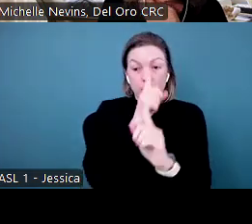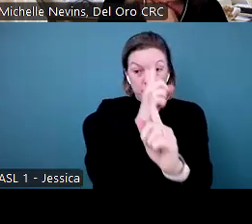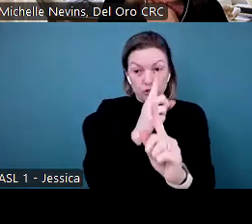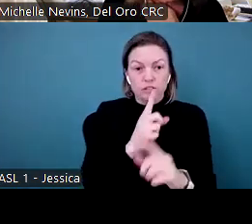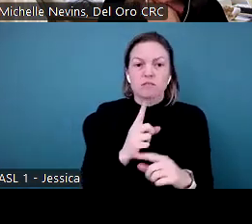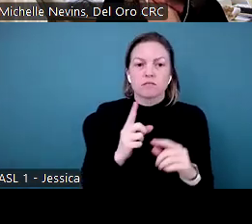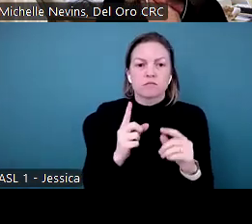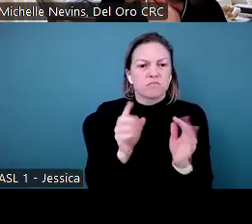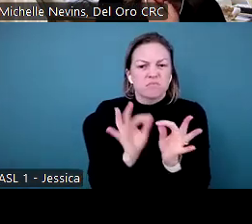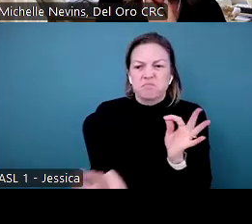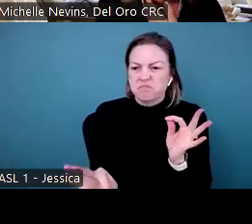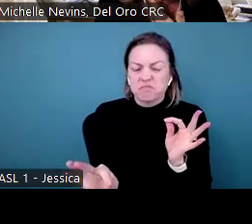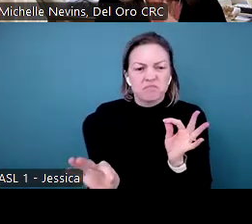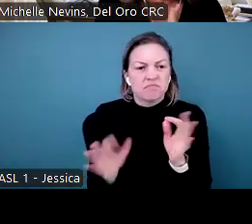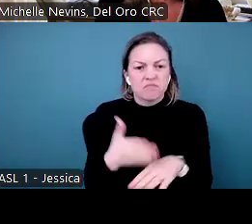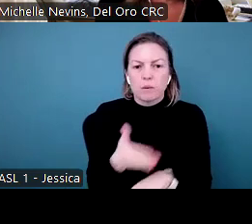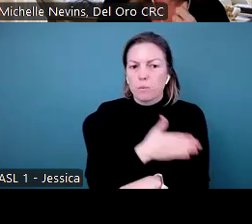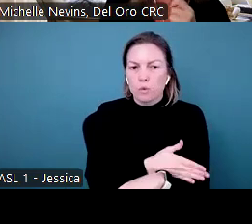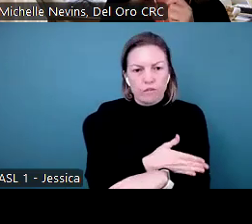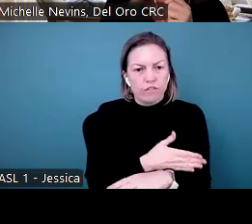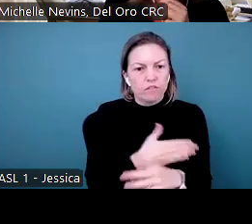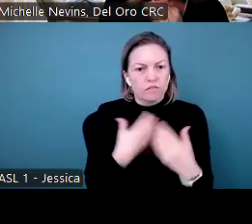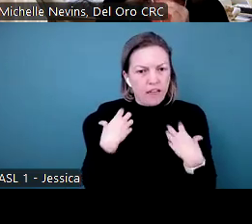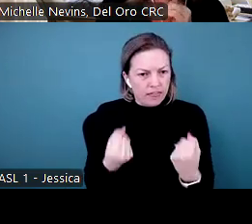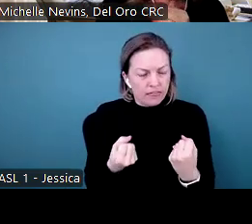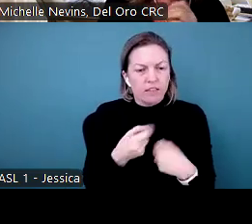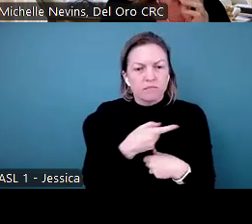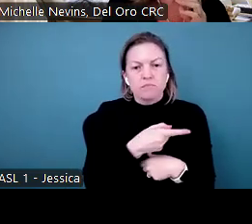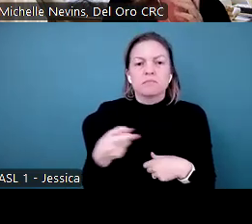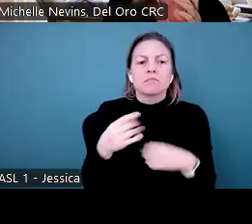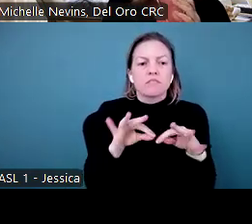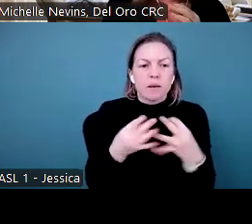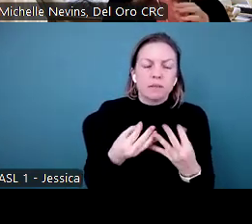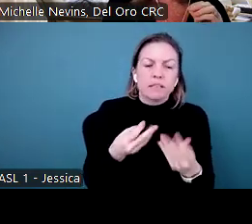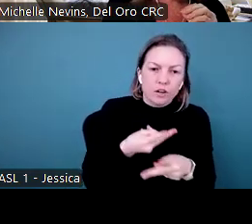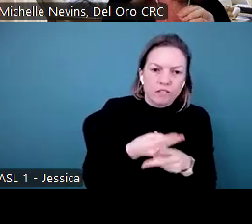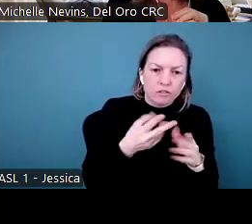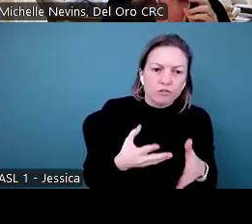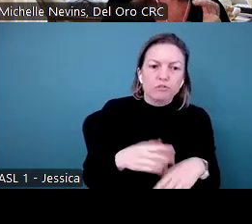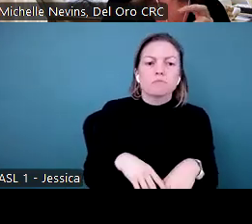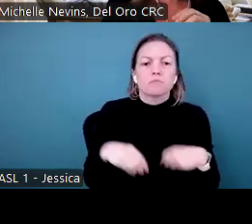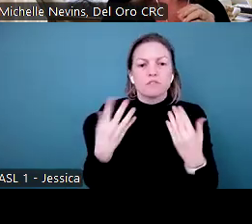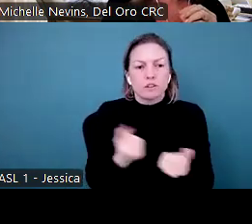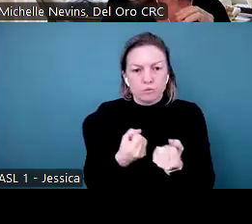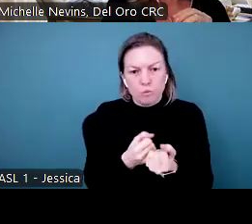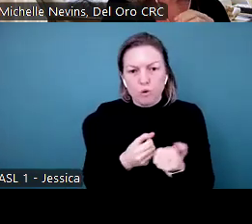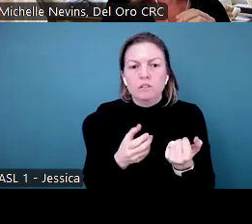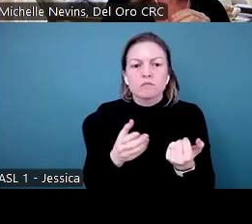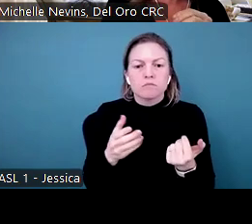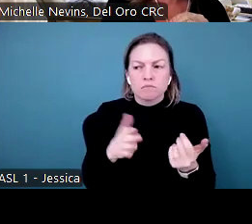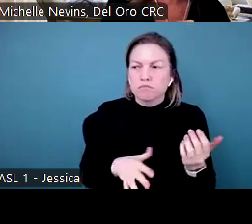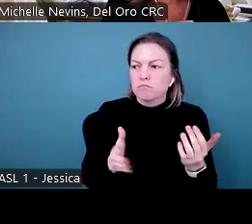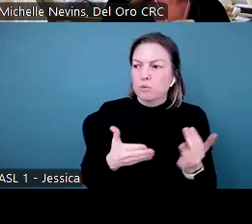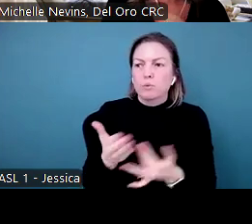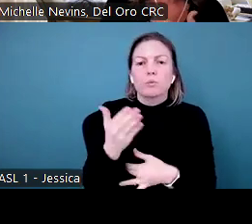very simple. It's to improve the well-being of family caregivers and provide support throughout the caregiving process. But obviously